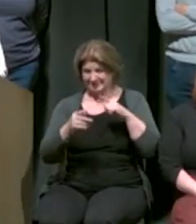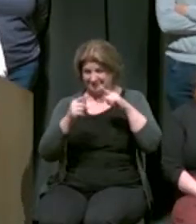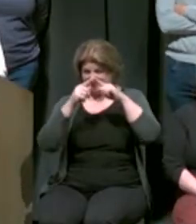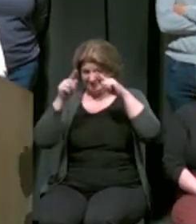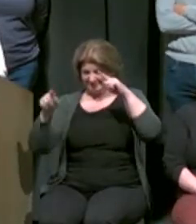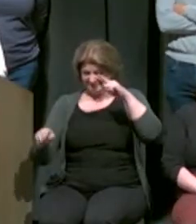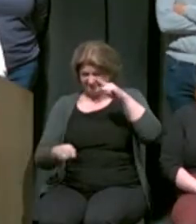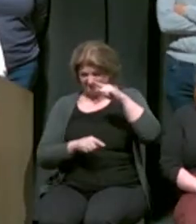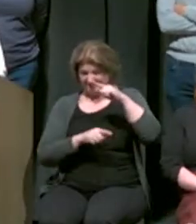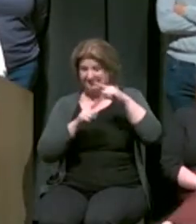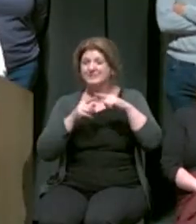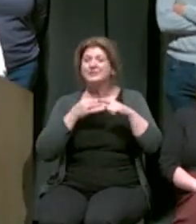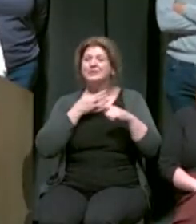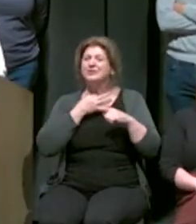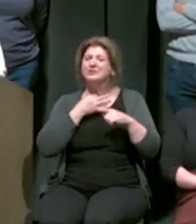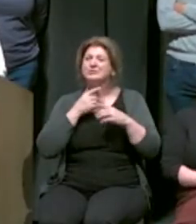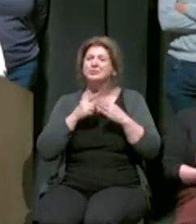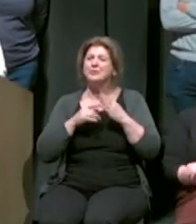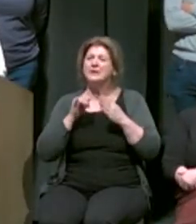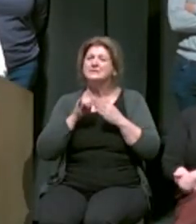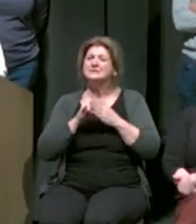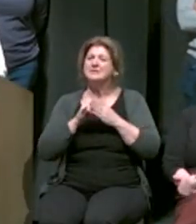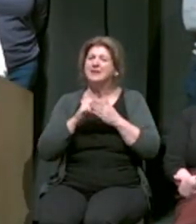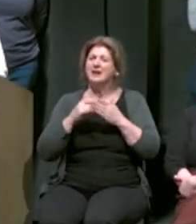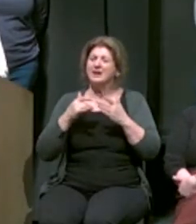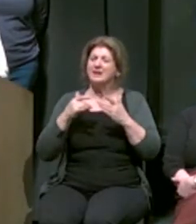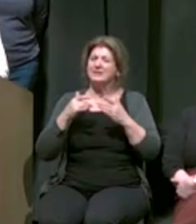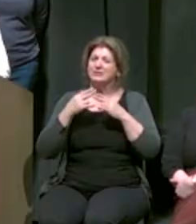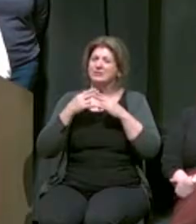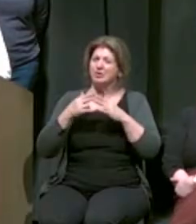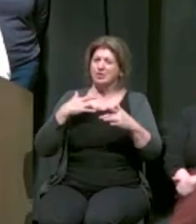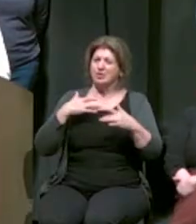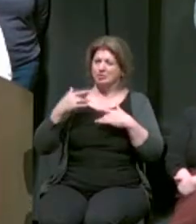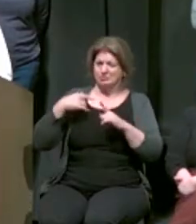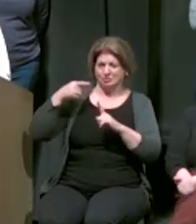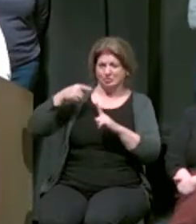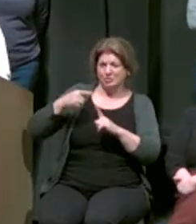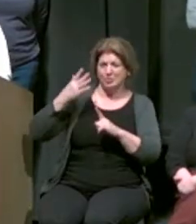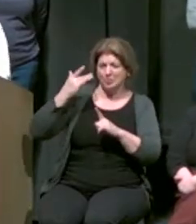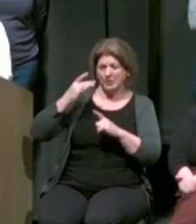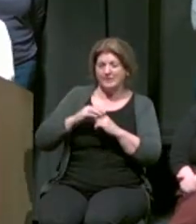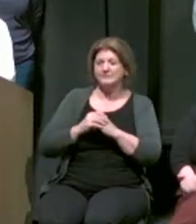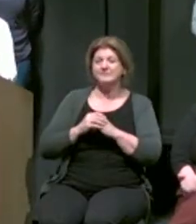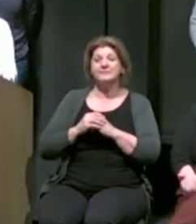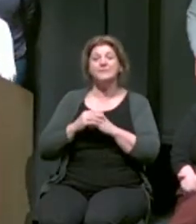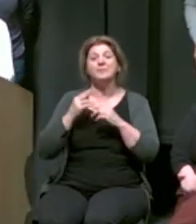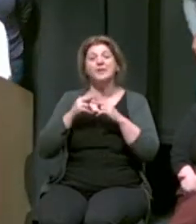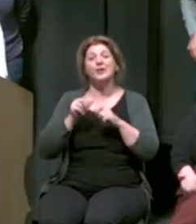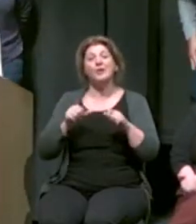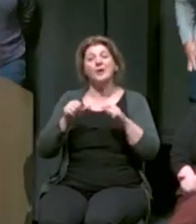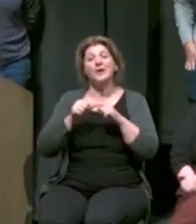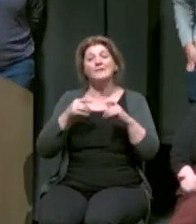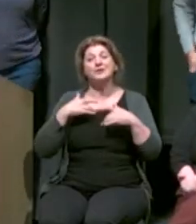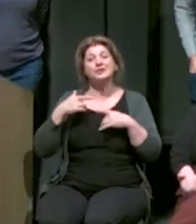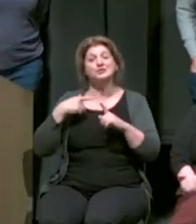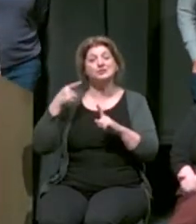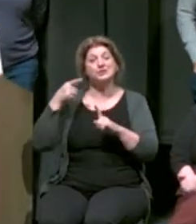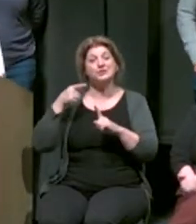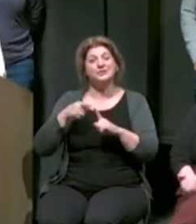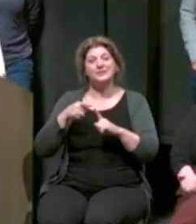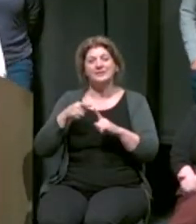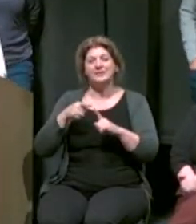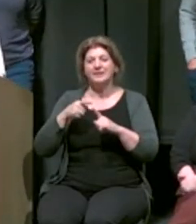Just curiously, what is that area of concern? Yeah, so that's a great question. The area of concern, so this